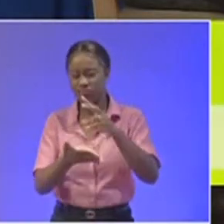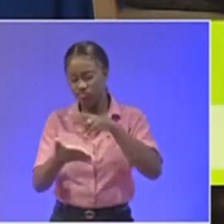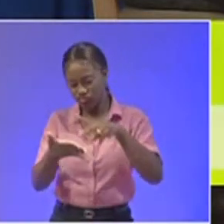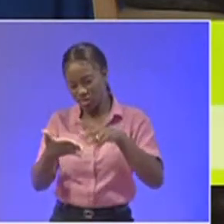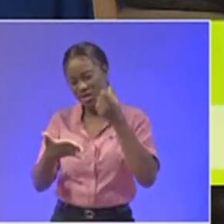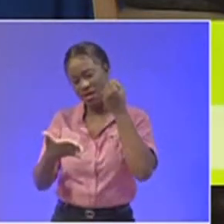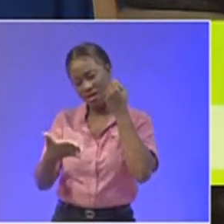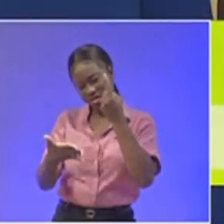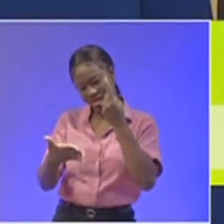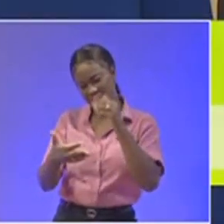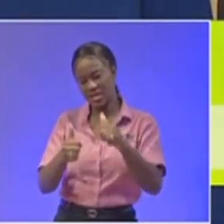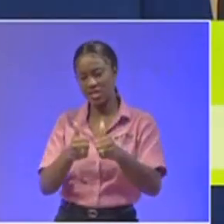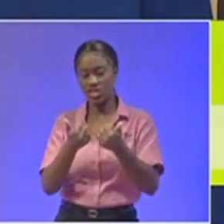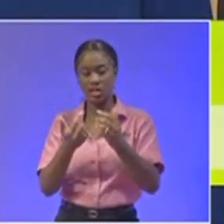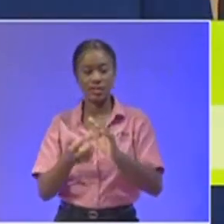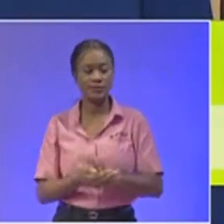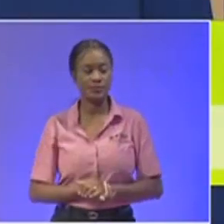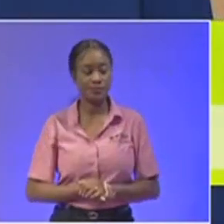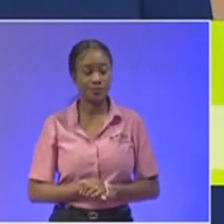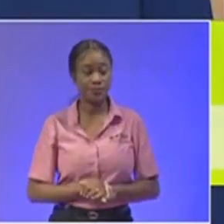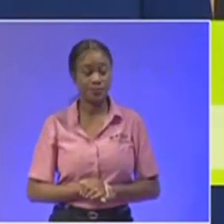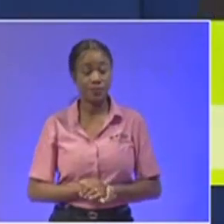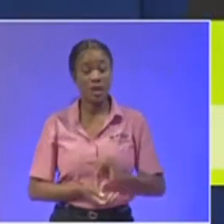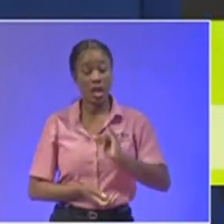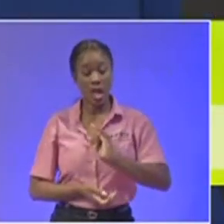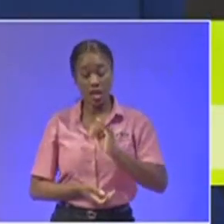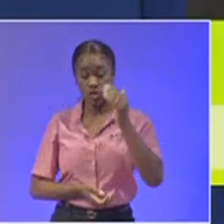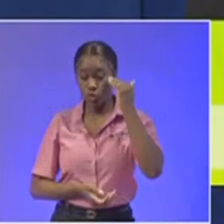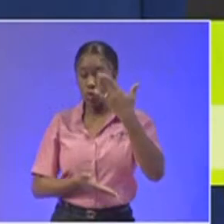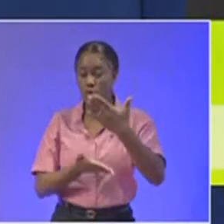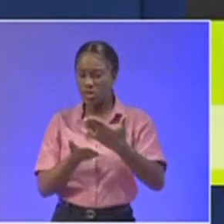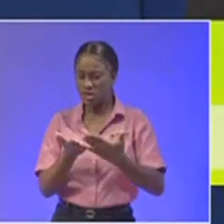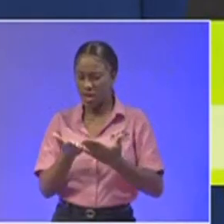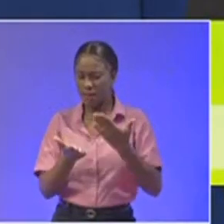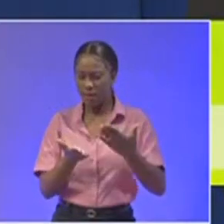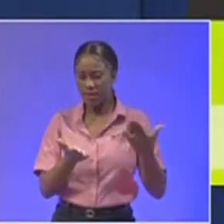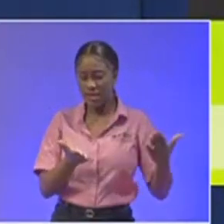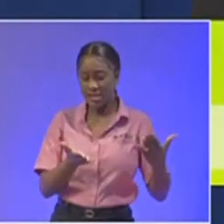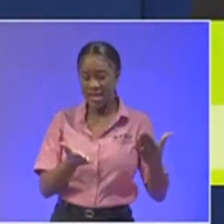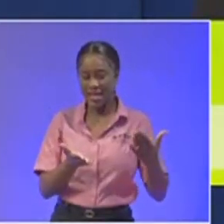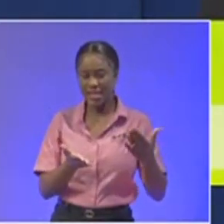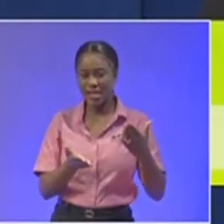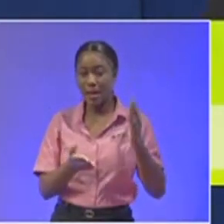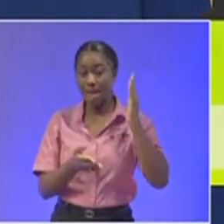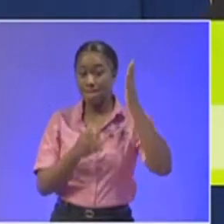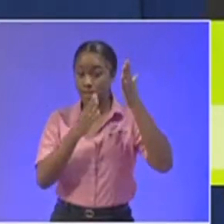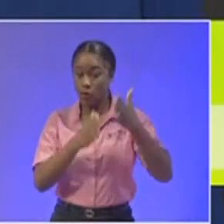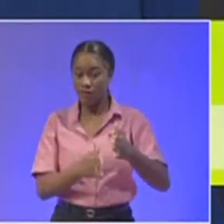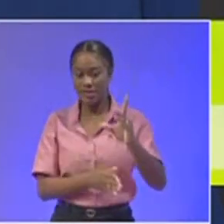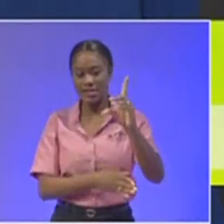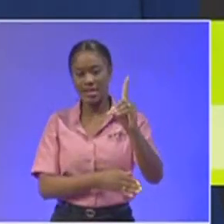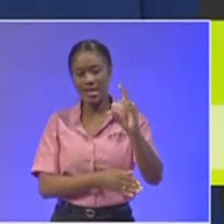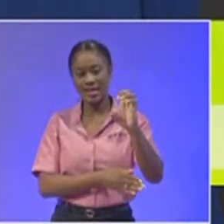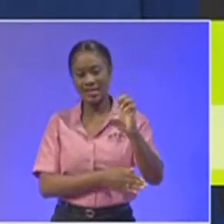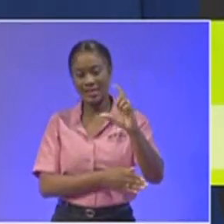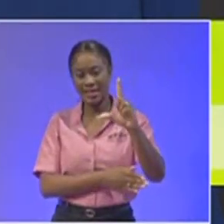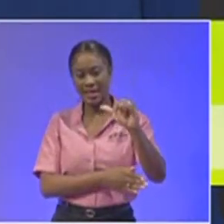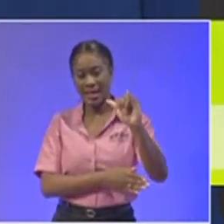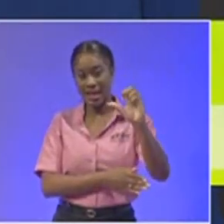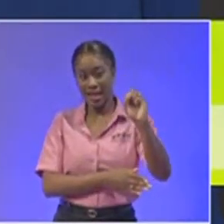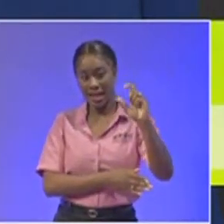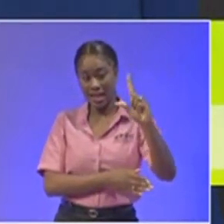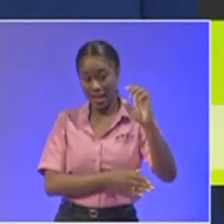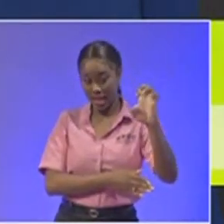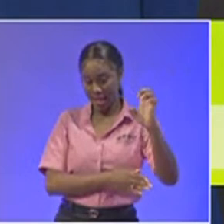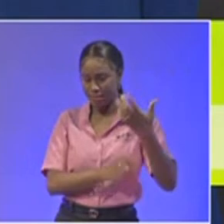Yes. I know in addition to some of the recommendations that Professor Delisle would have made when he was here earlier in the